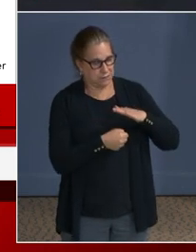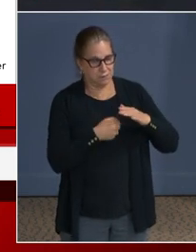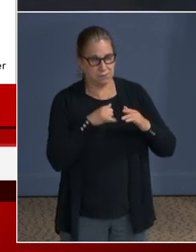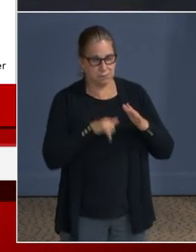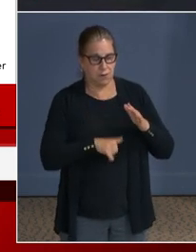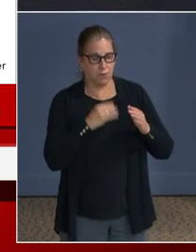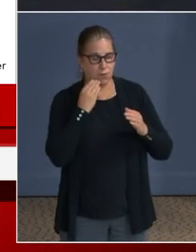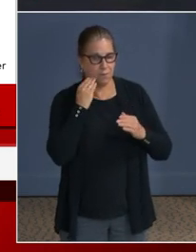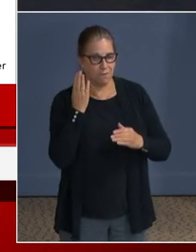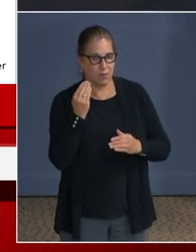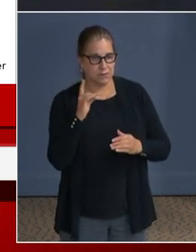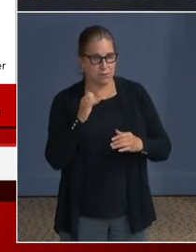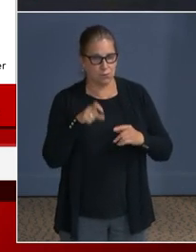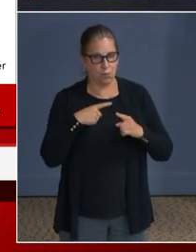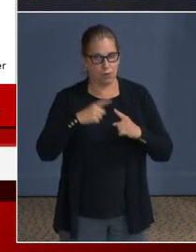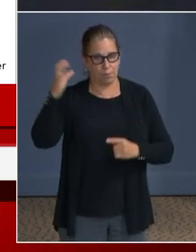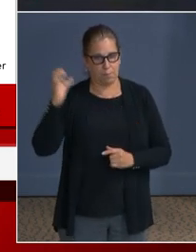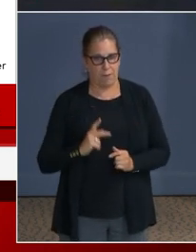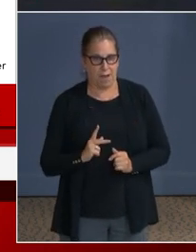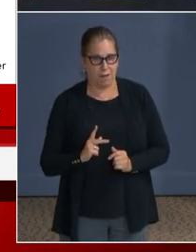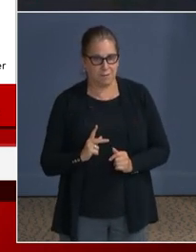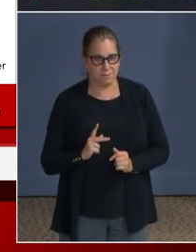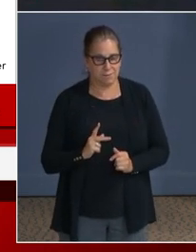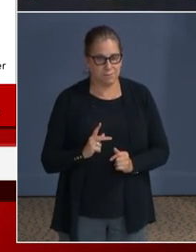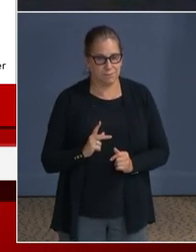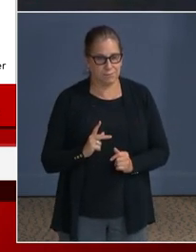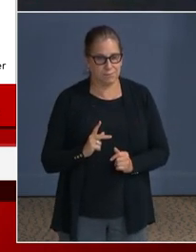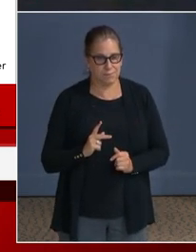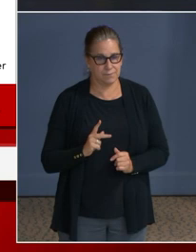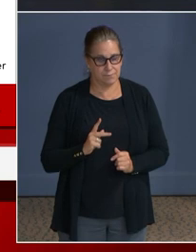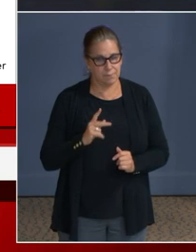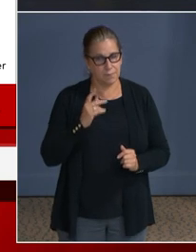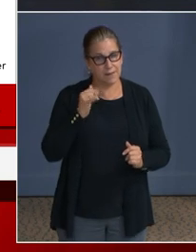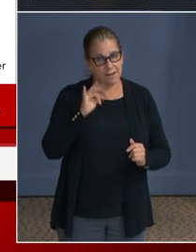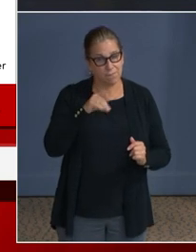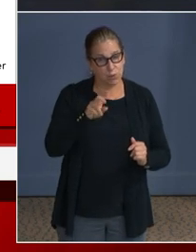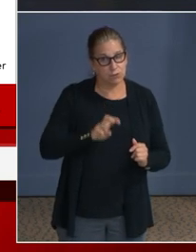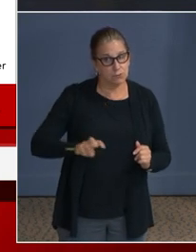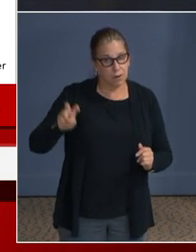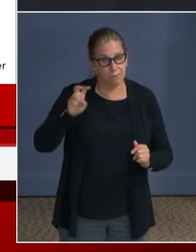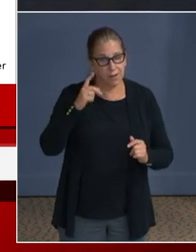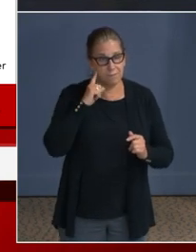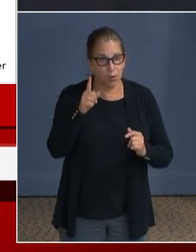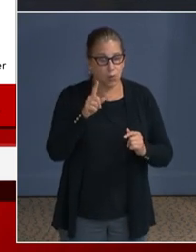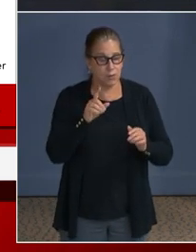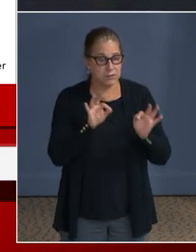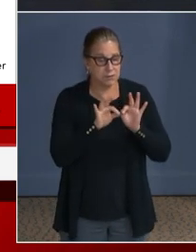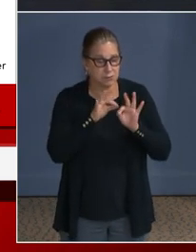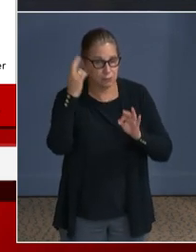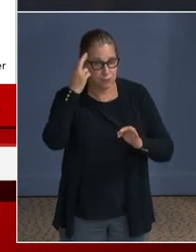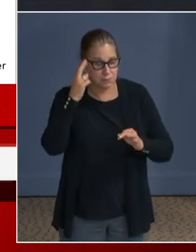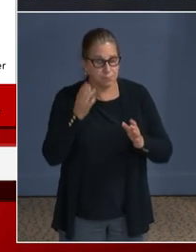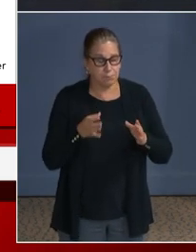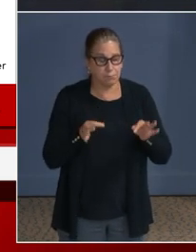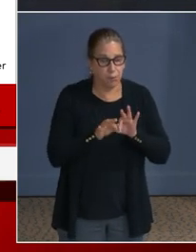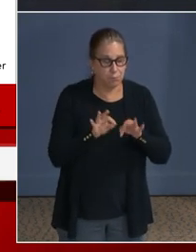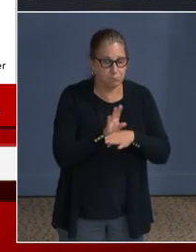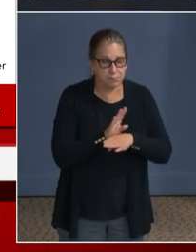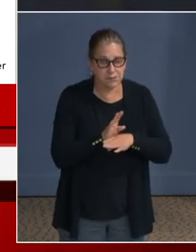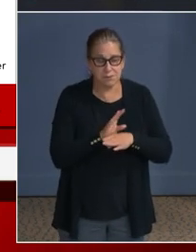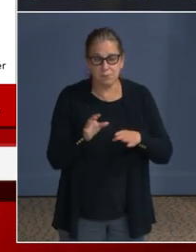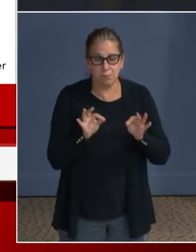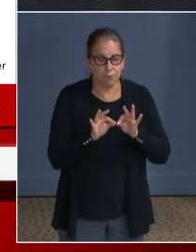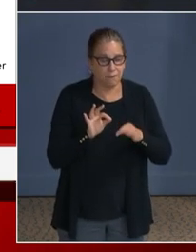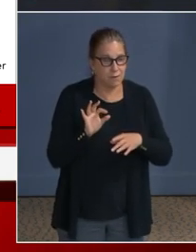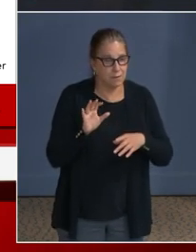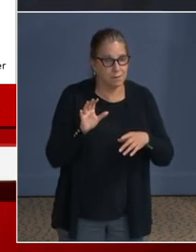essential travel are traveling for essential government functions or essential business, travel to